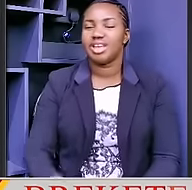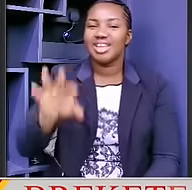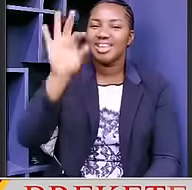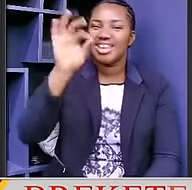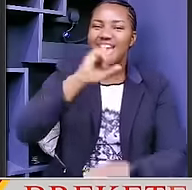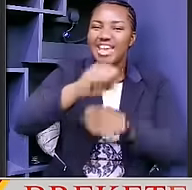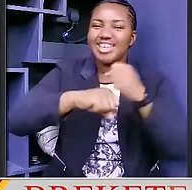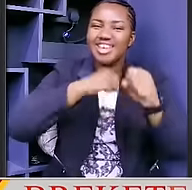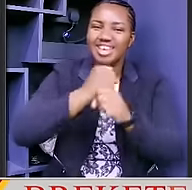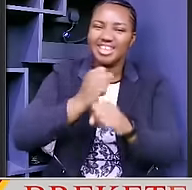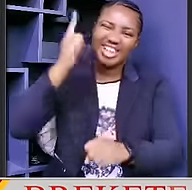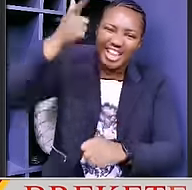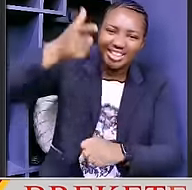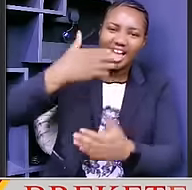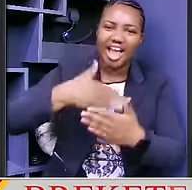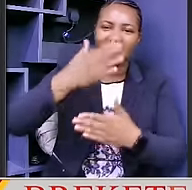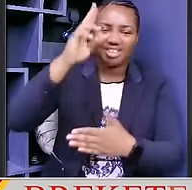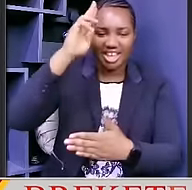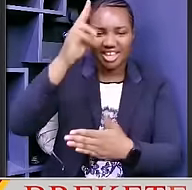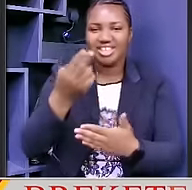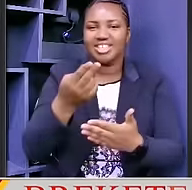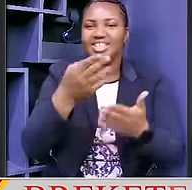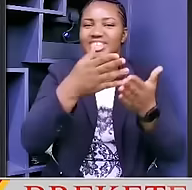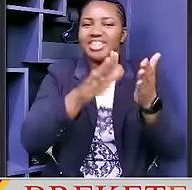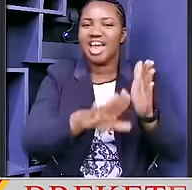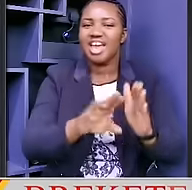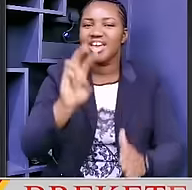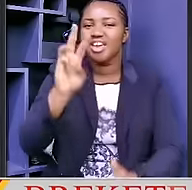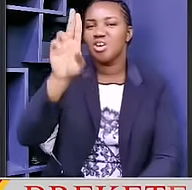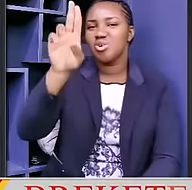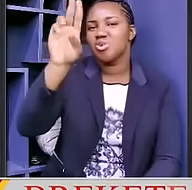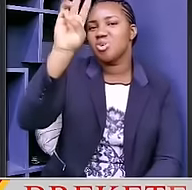9 years later, after he died, Wuse General Hospital carry